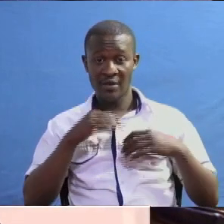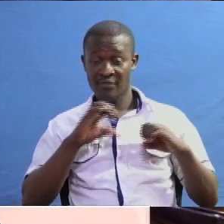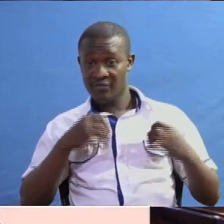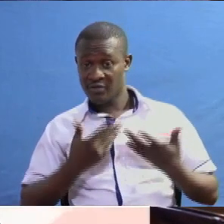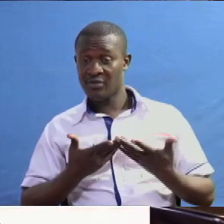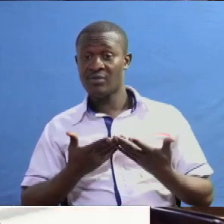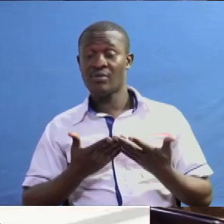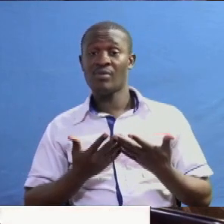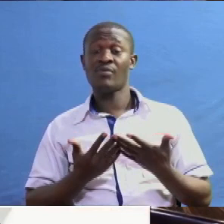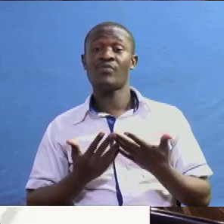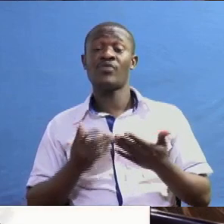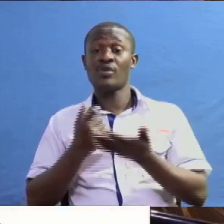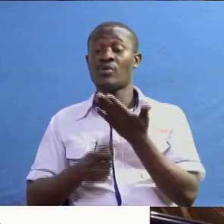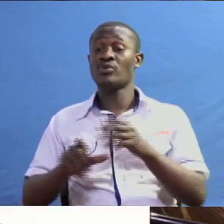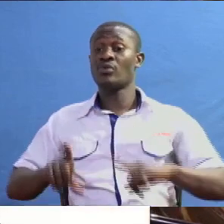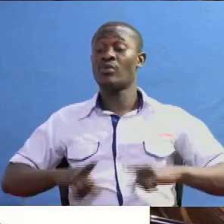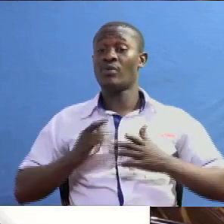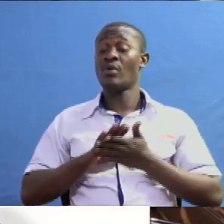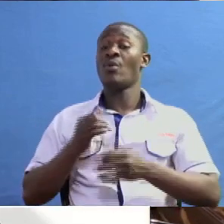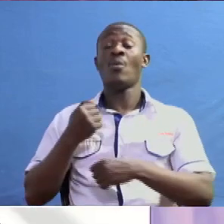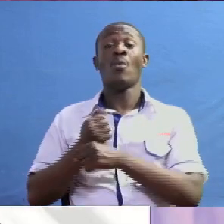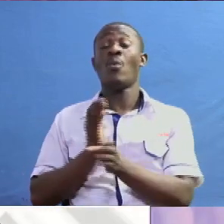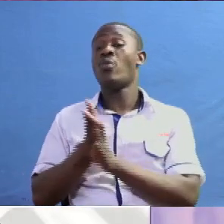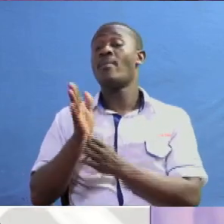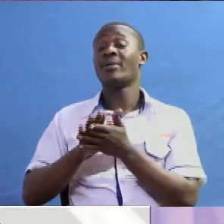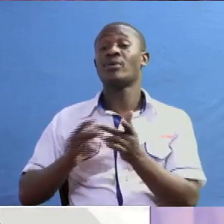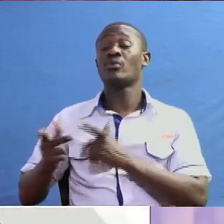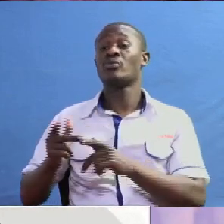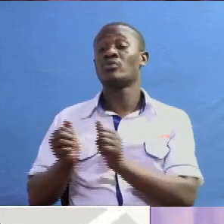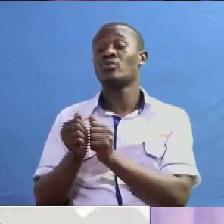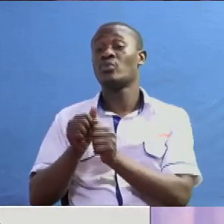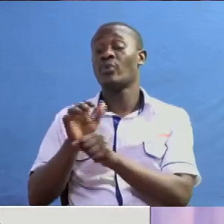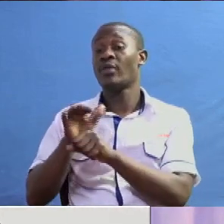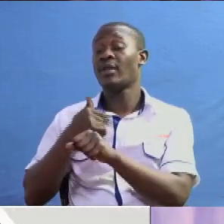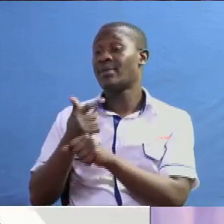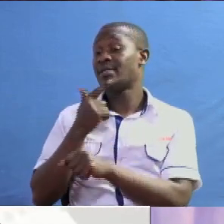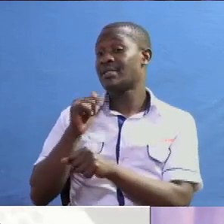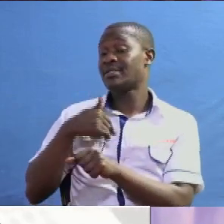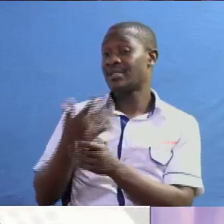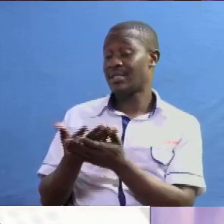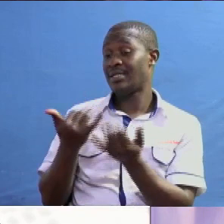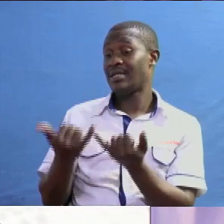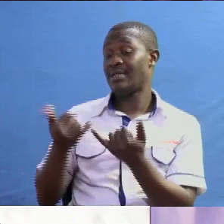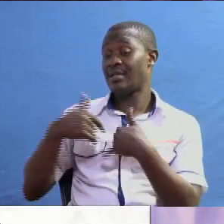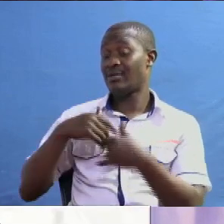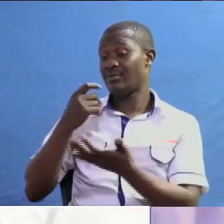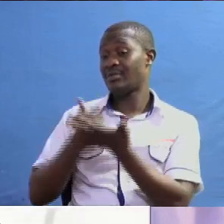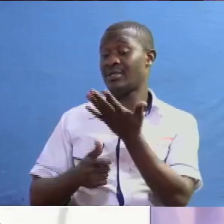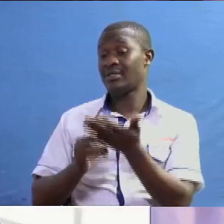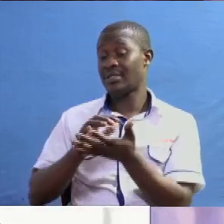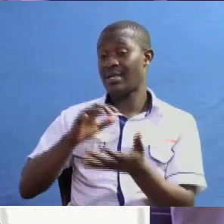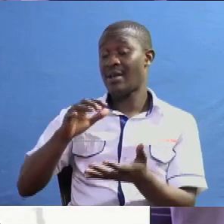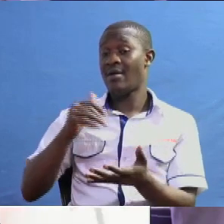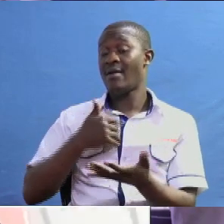on the cost of living in the report was the major concern from many Kenyans, with a number of them saying that the current rise in taxes and price of